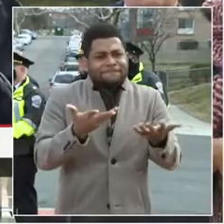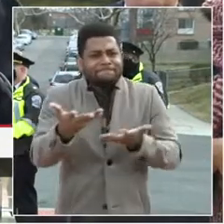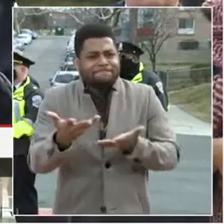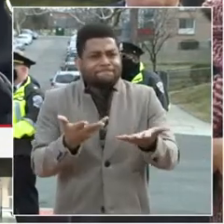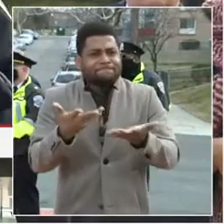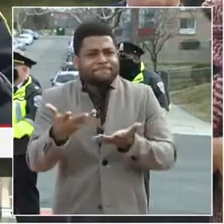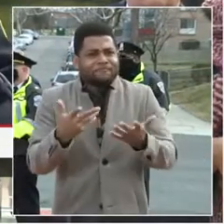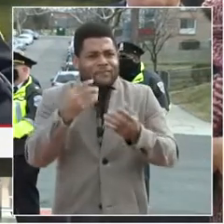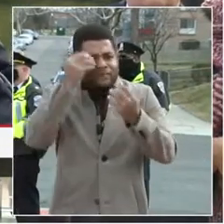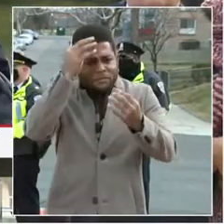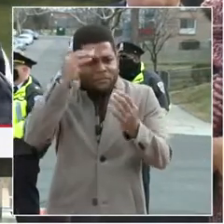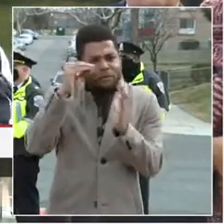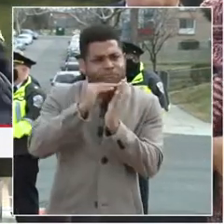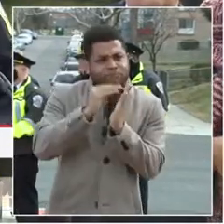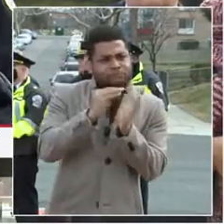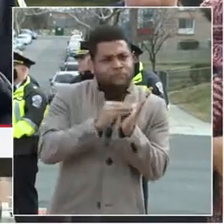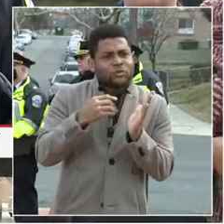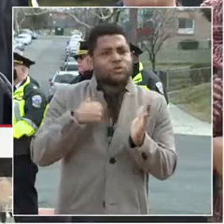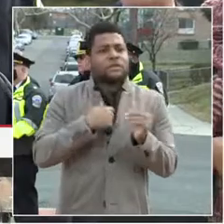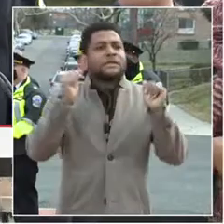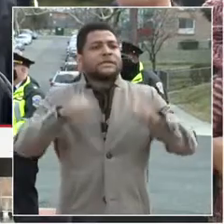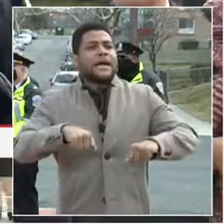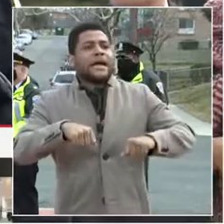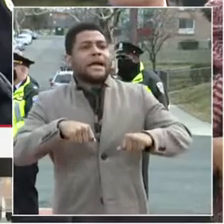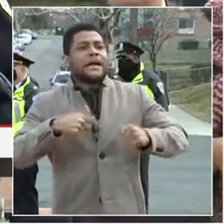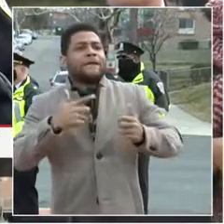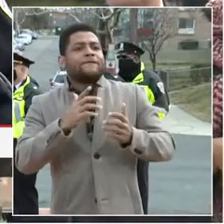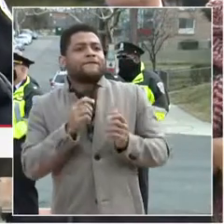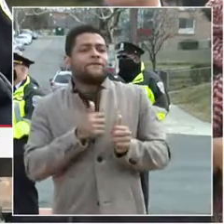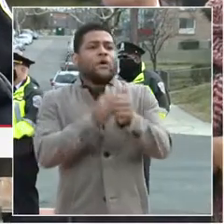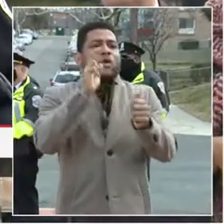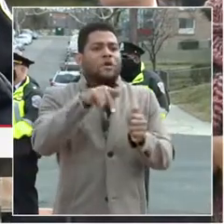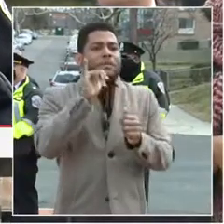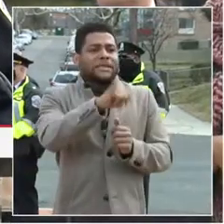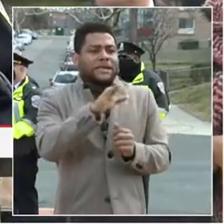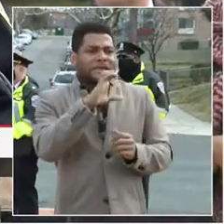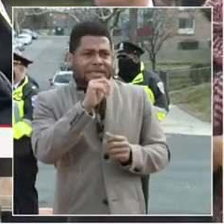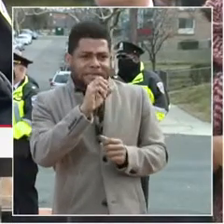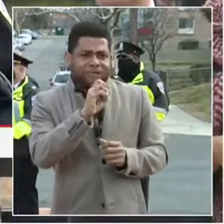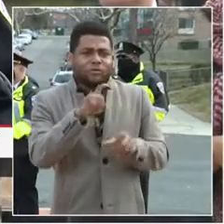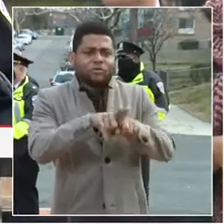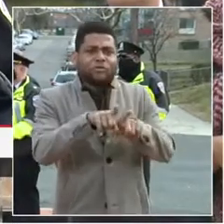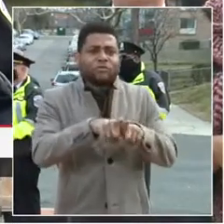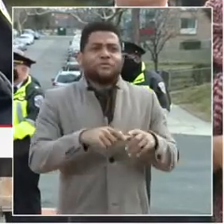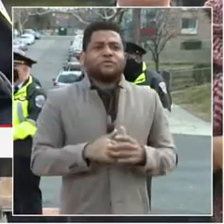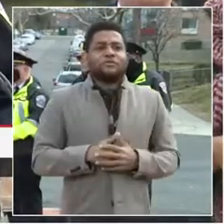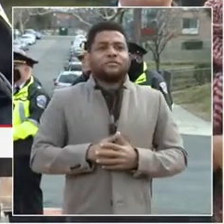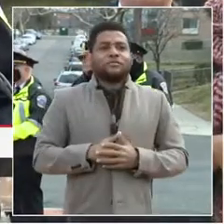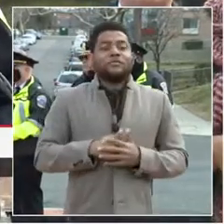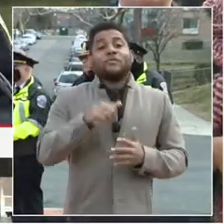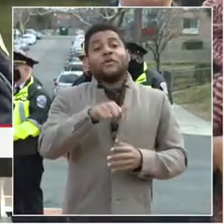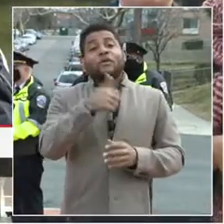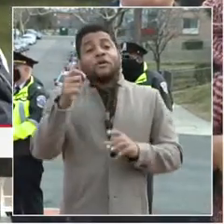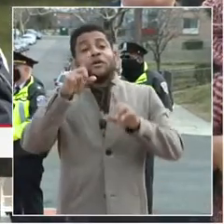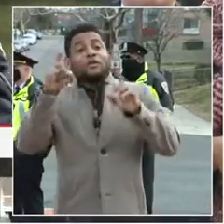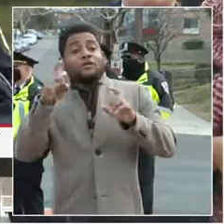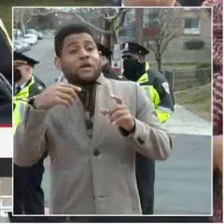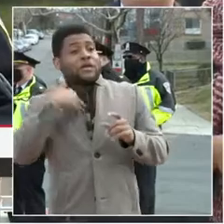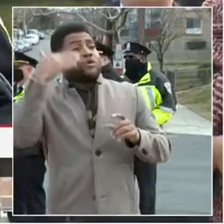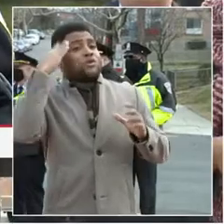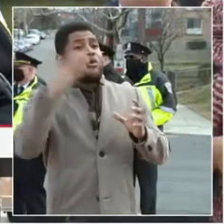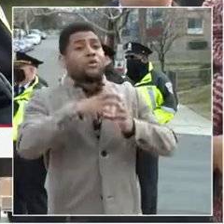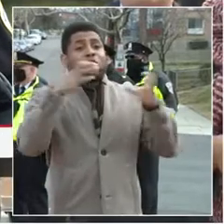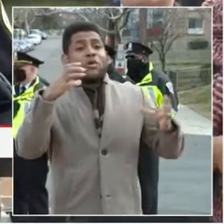as well. Yes. And then, and also right now, we have a large law enforcement presence here, hopefully to instill more